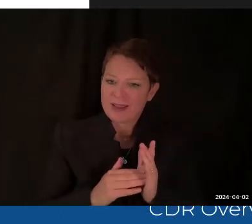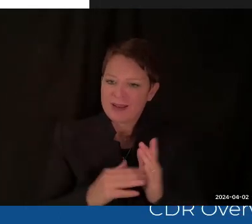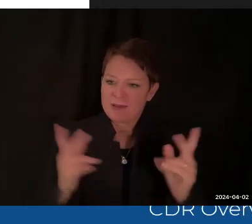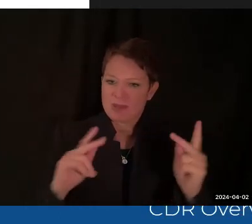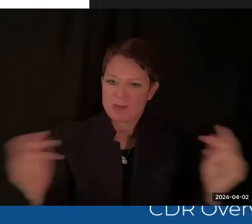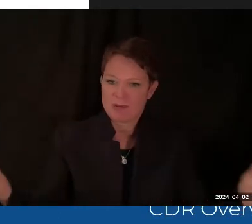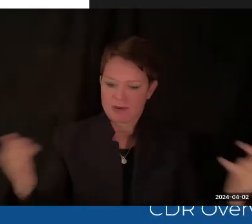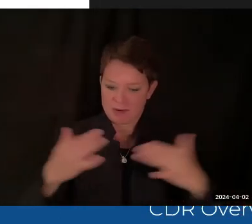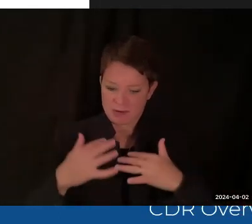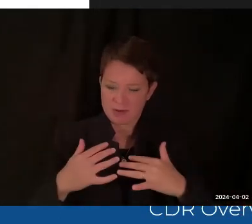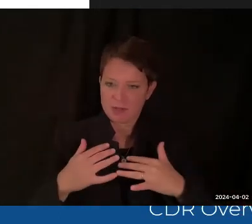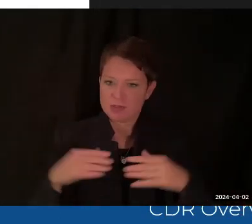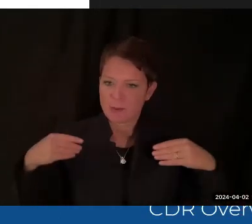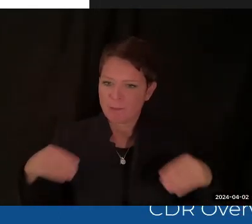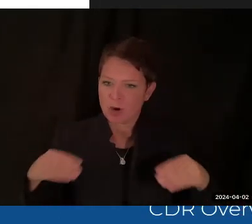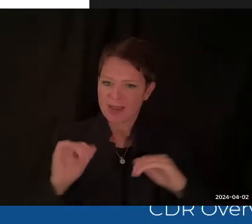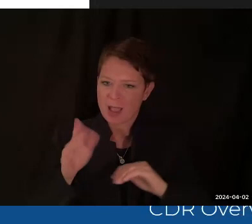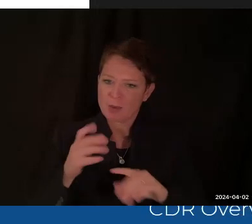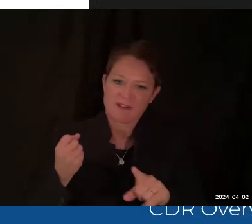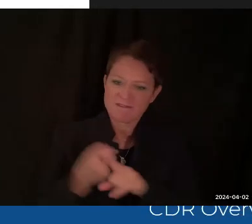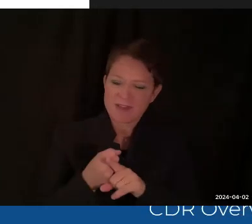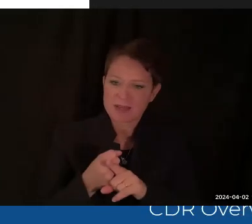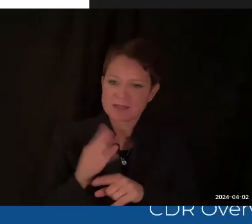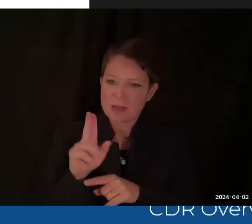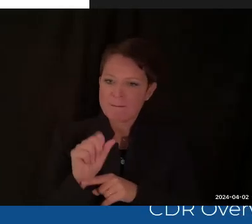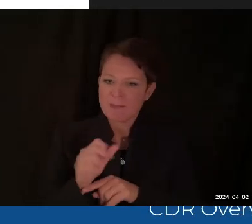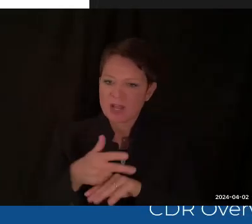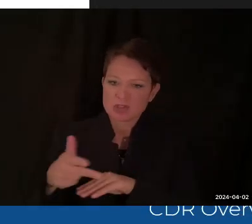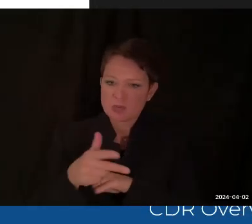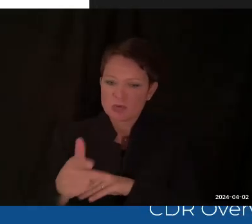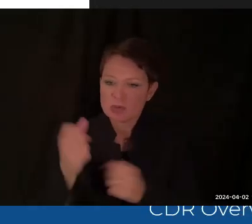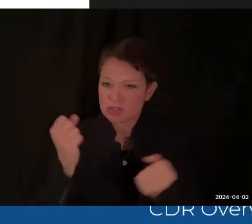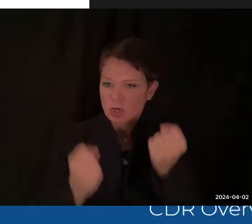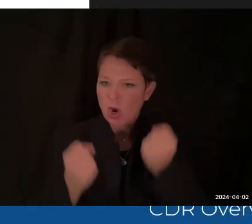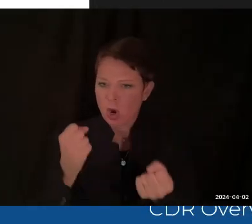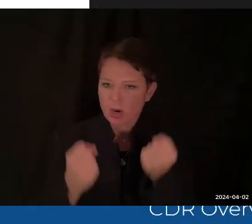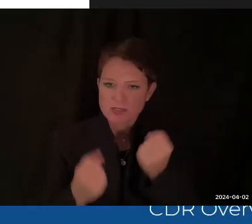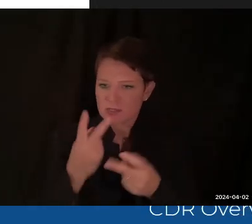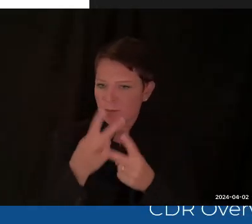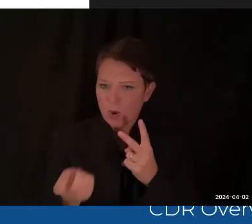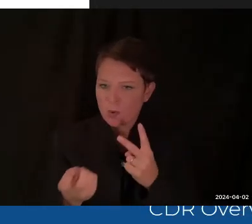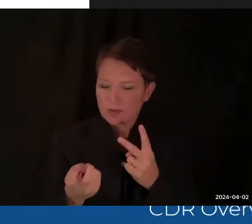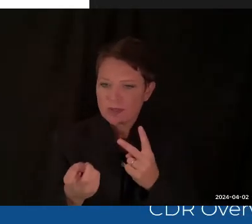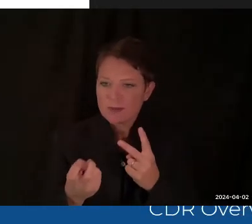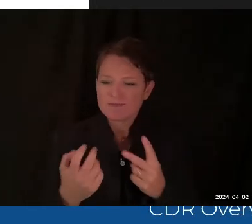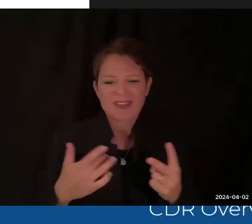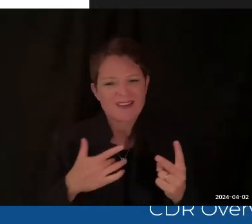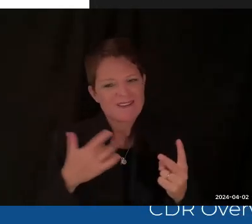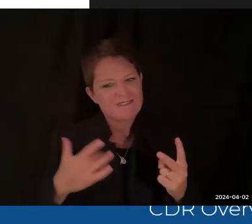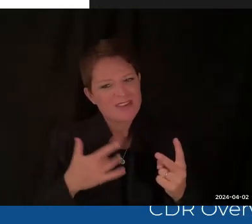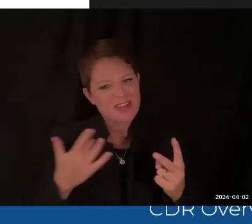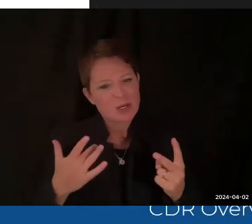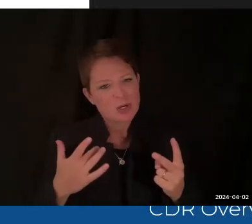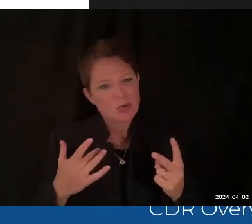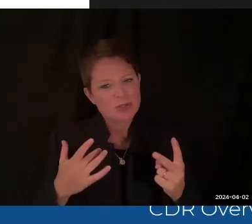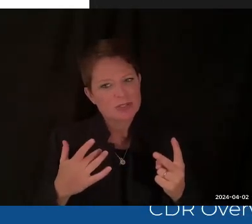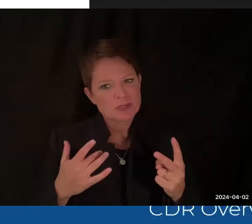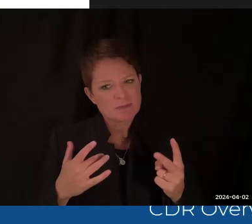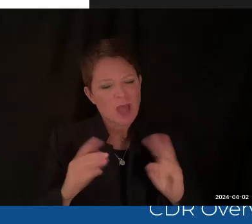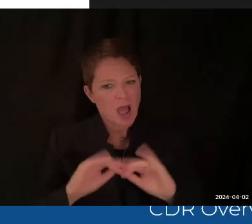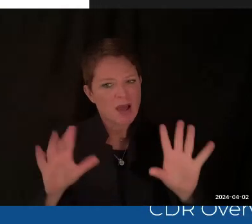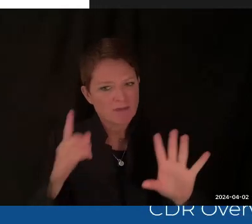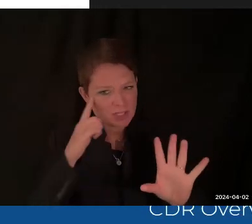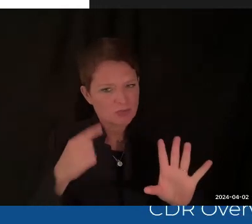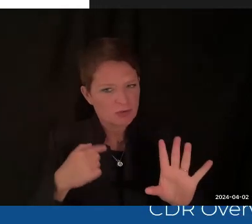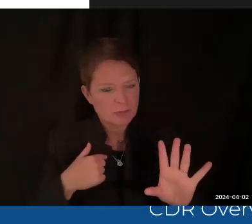into Market Street, like how will that affect bus routes and cars? It feels telling to me